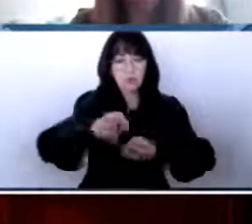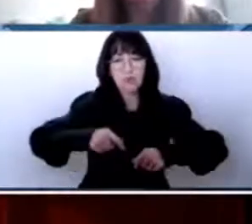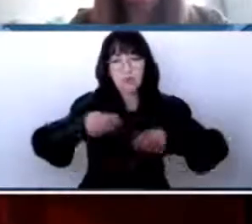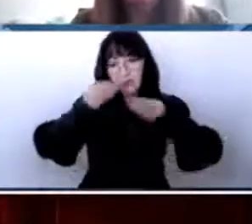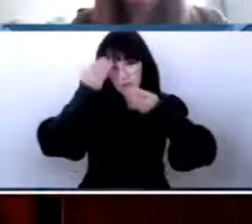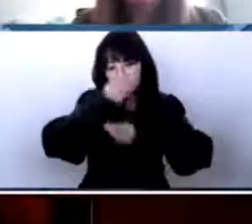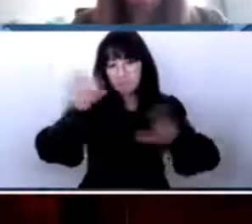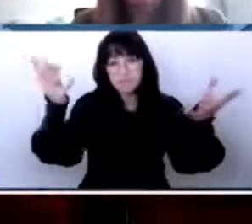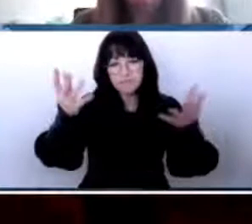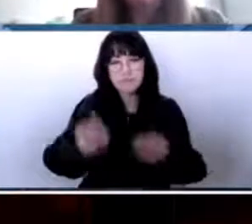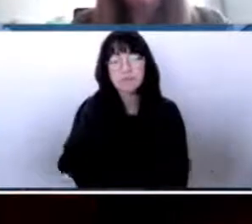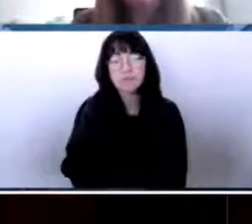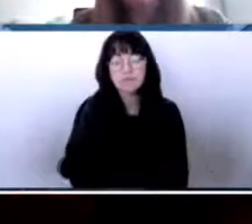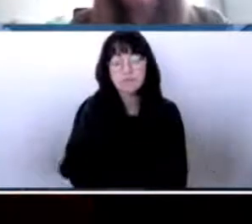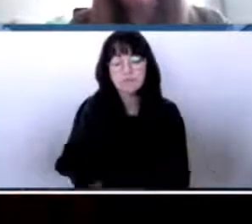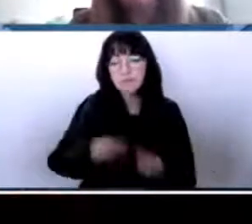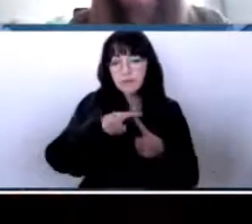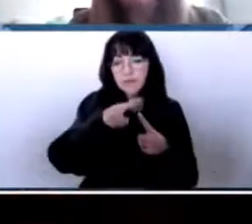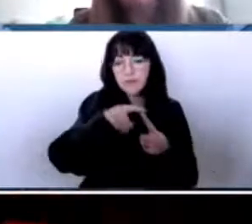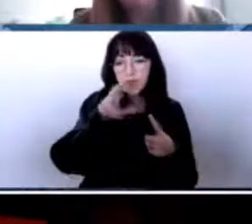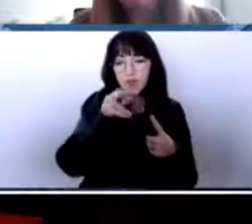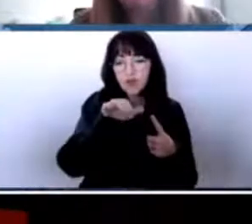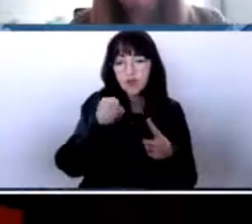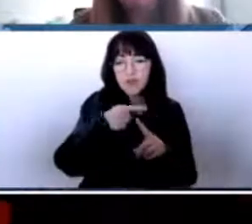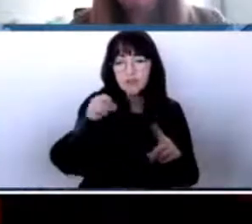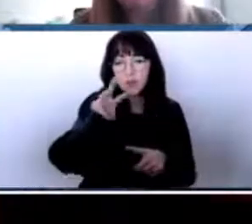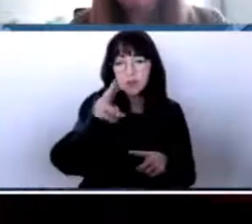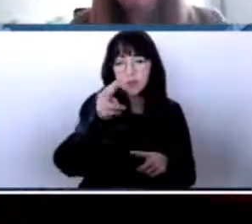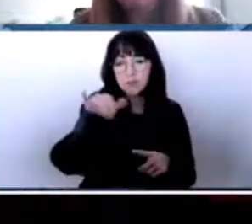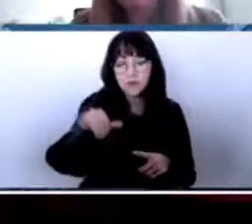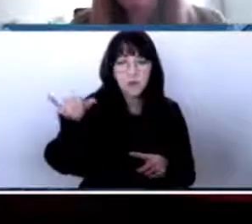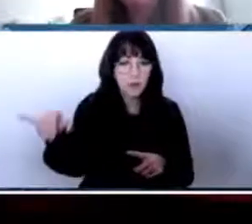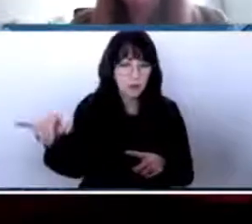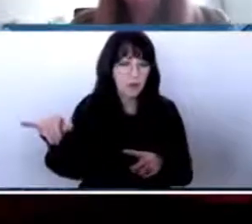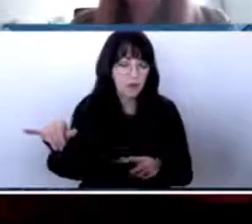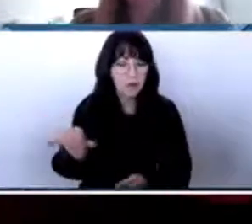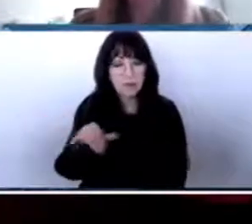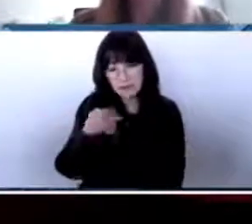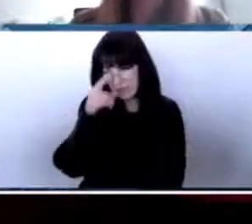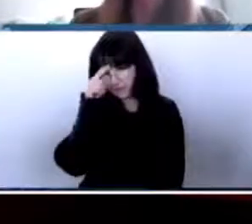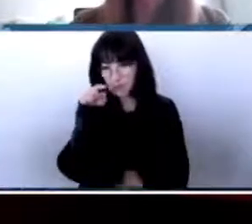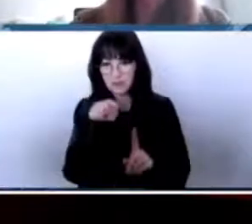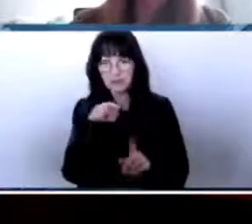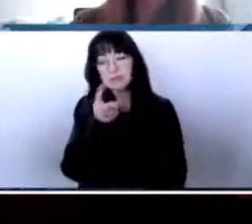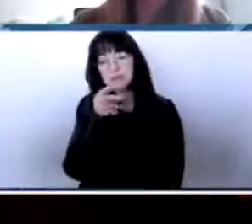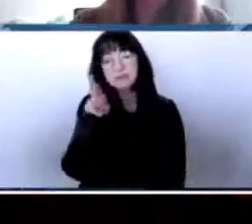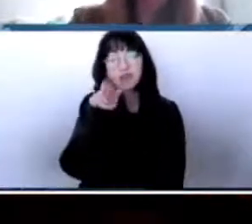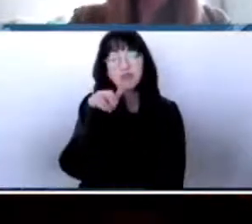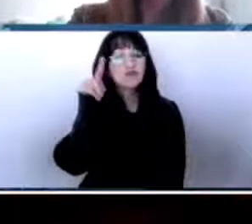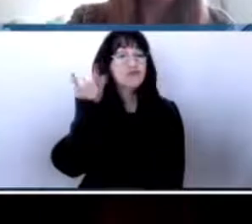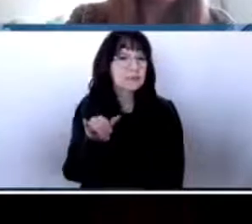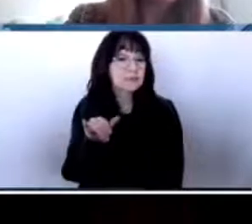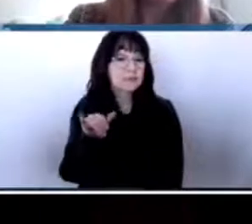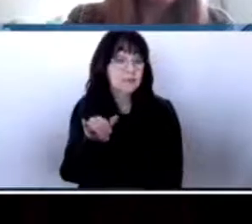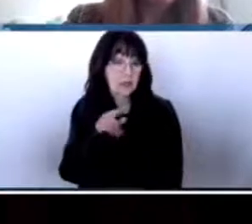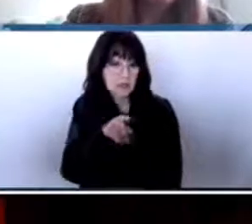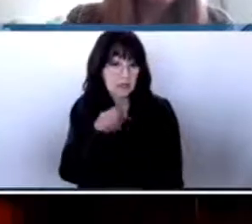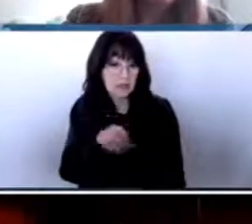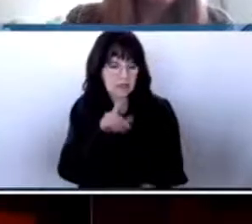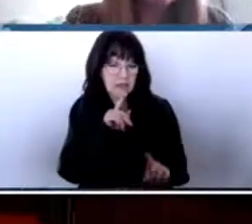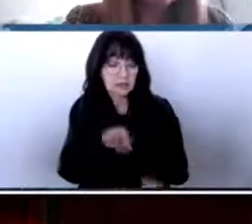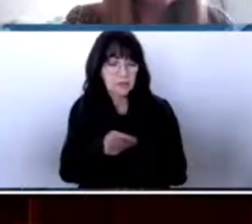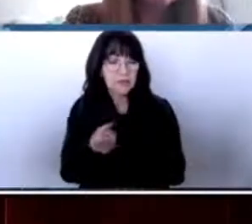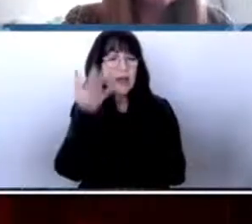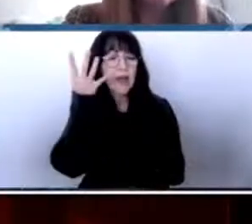come from Chris Barish from WHYY. And Dr. Tay, this may be a question for you. How many children are currently in the